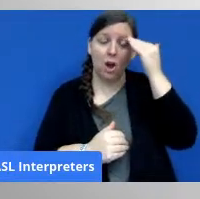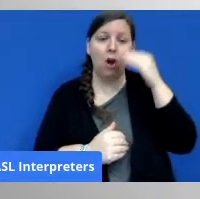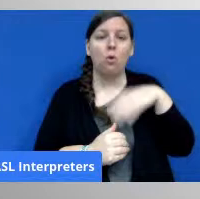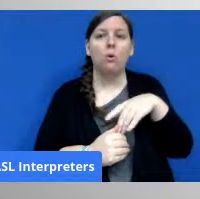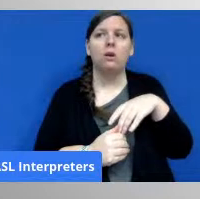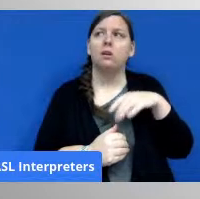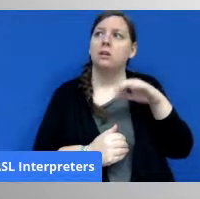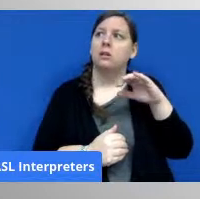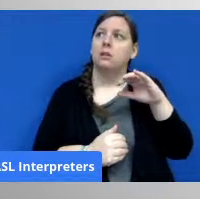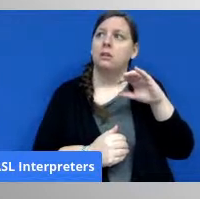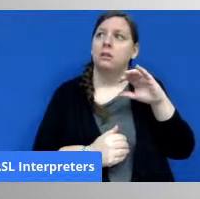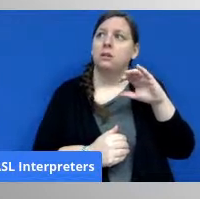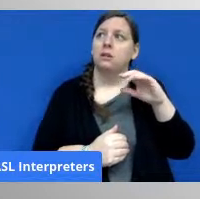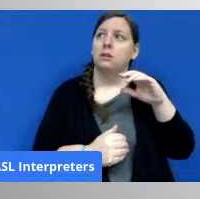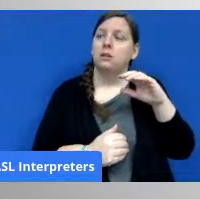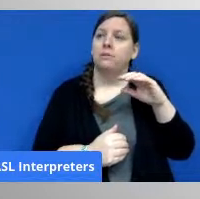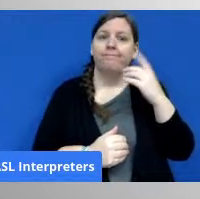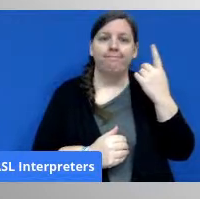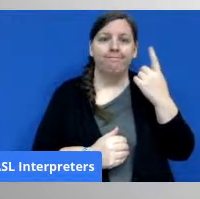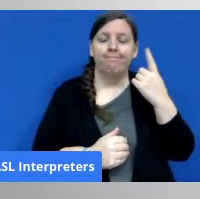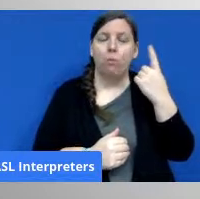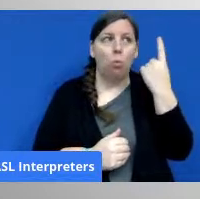one. I know that